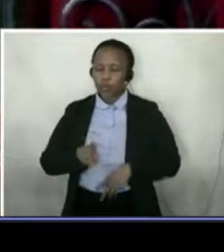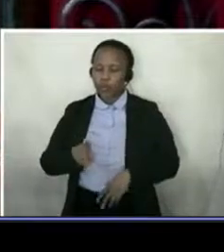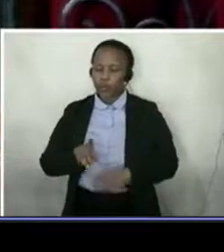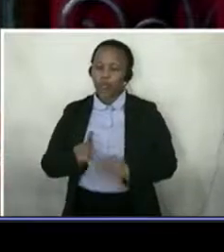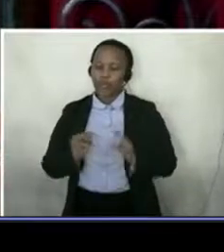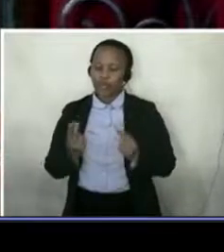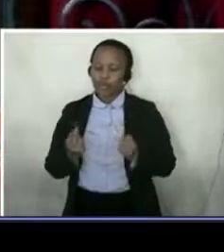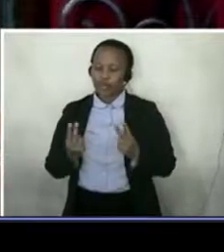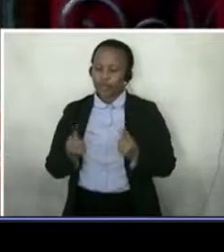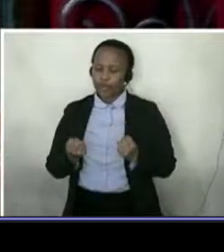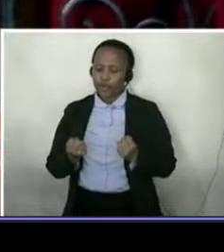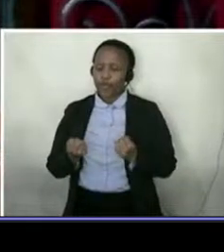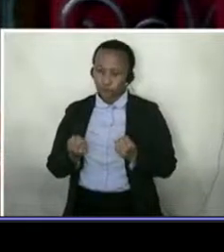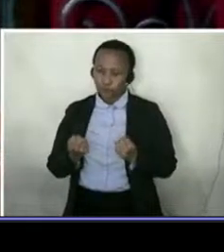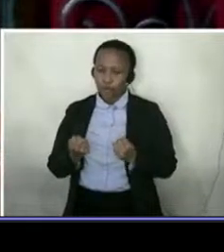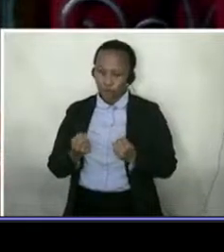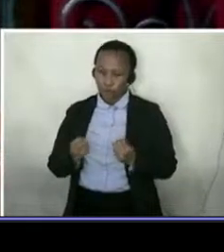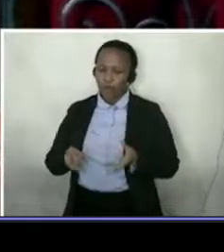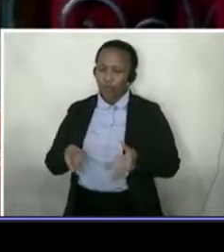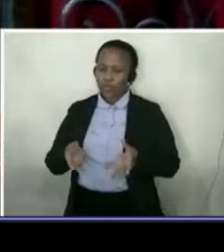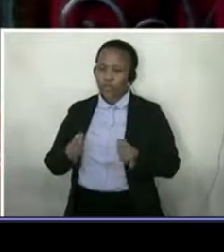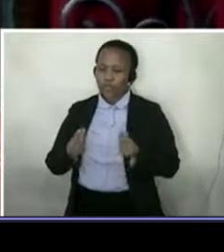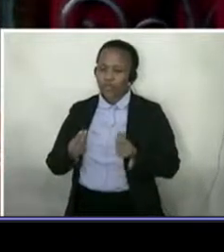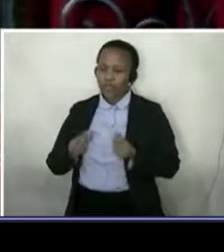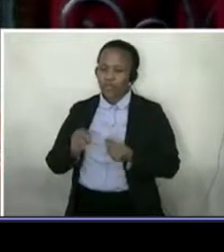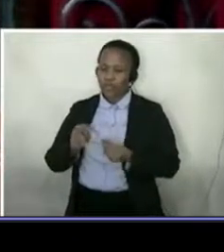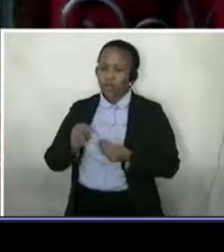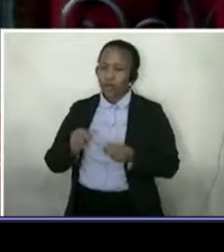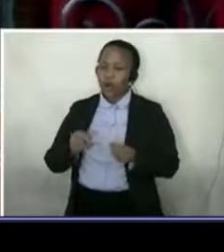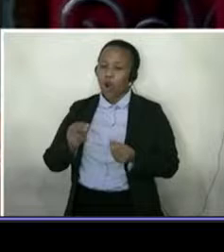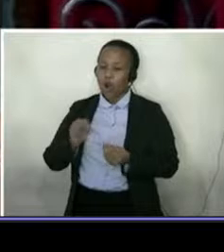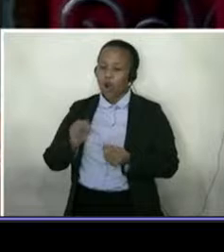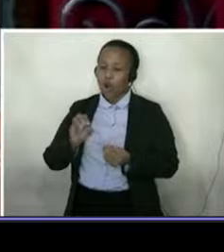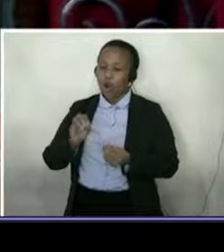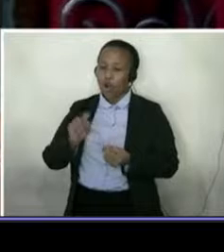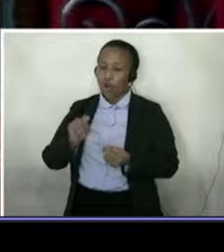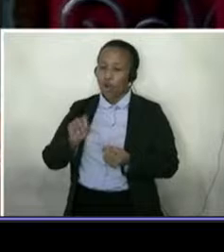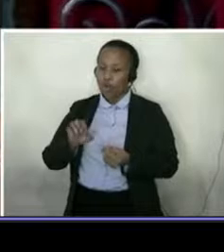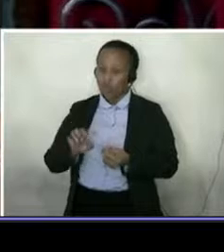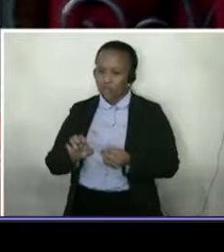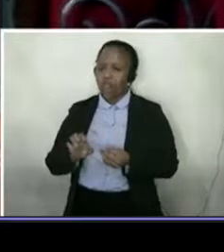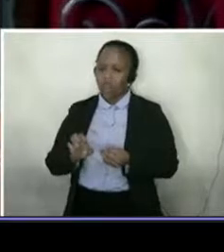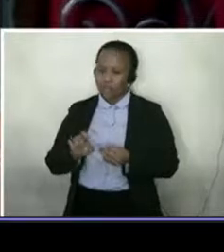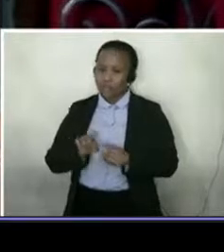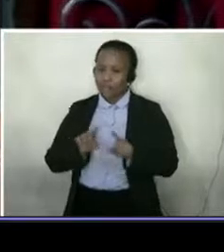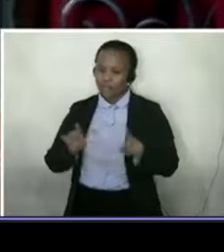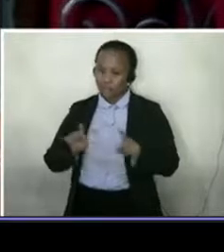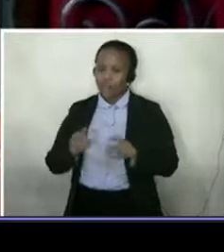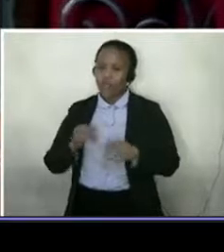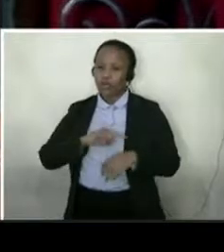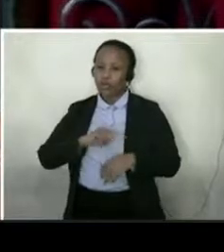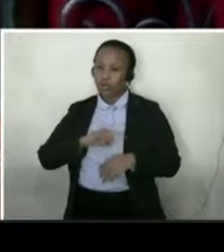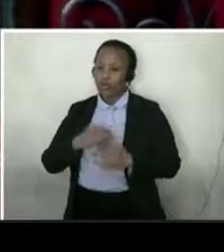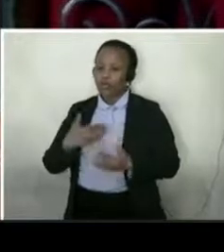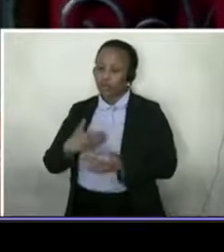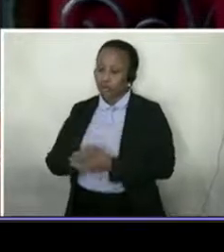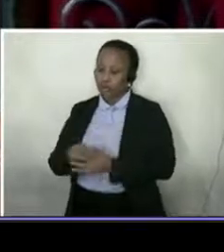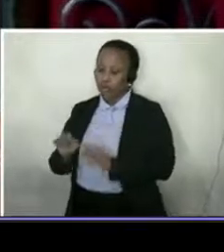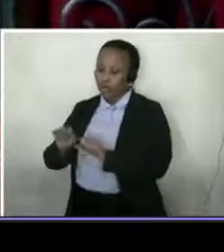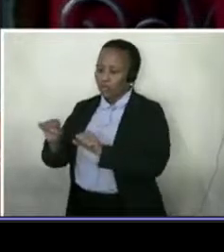good received notes, GRN, across the department as a system of internal control.